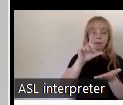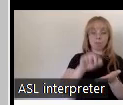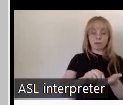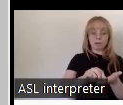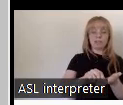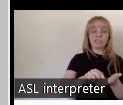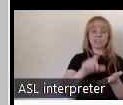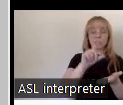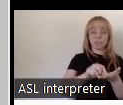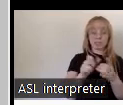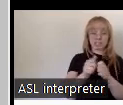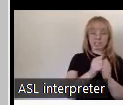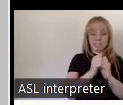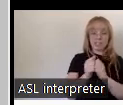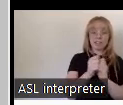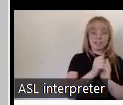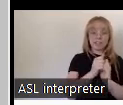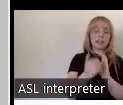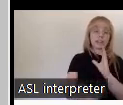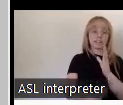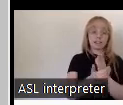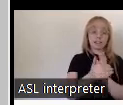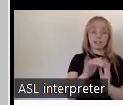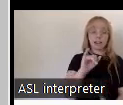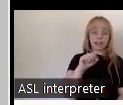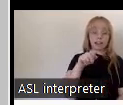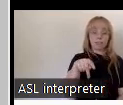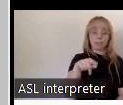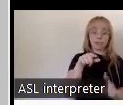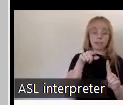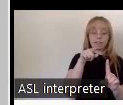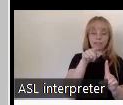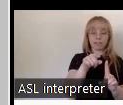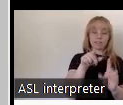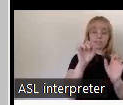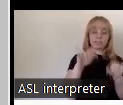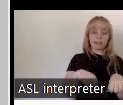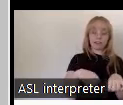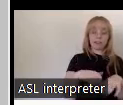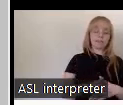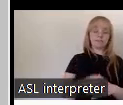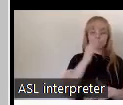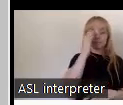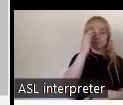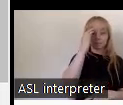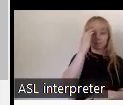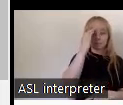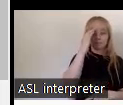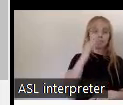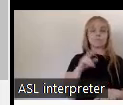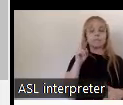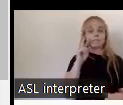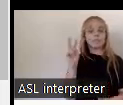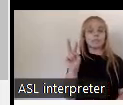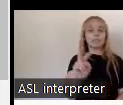be printed together. I could attach that IEP to this piece. Let's take a look at a couple of